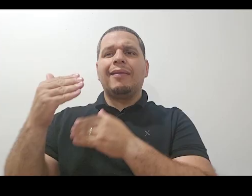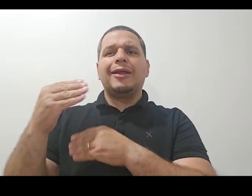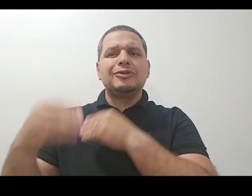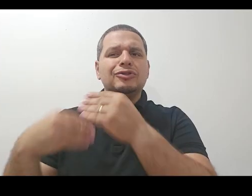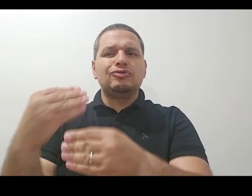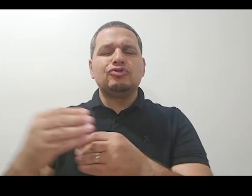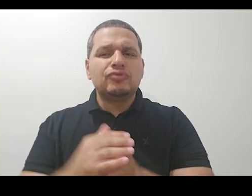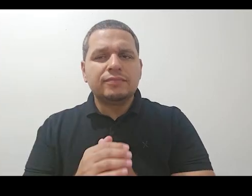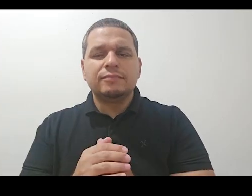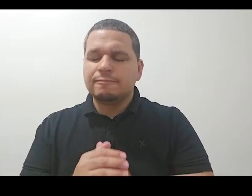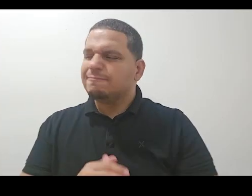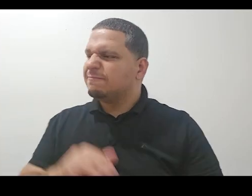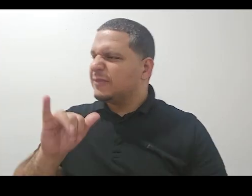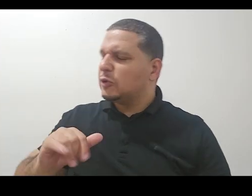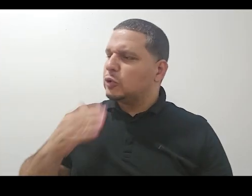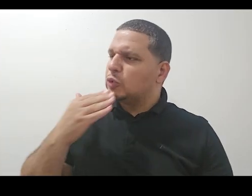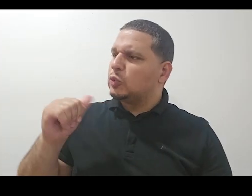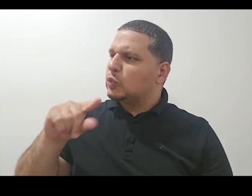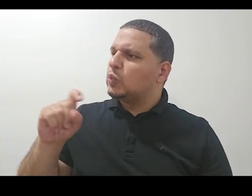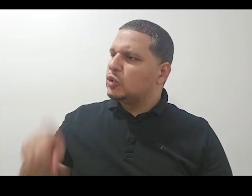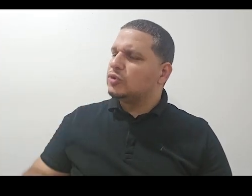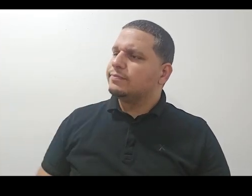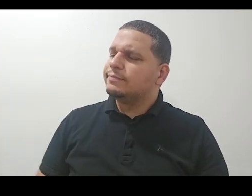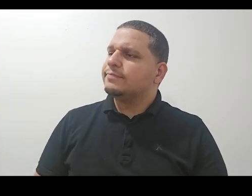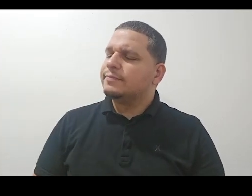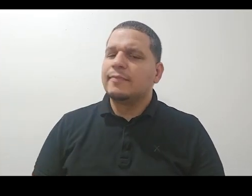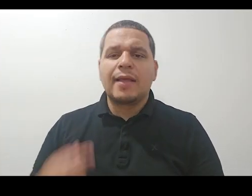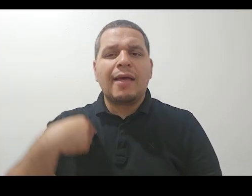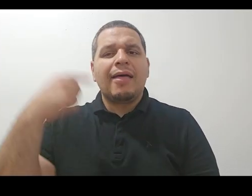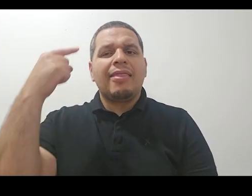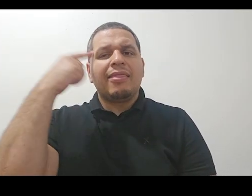That's a really good question. I think that